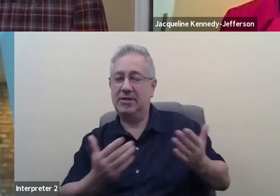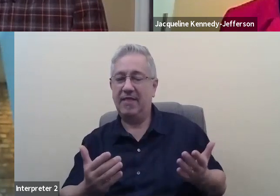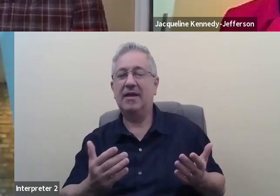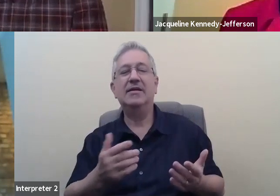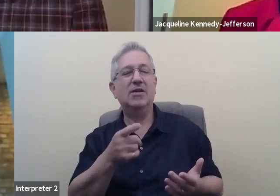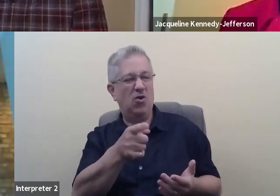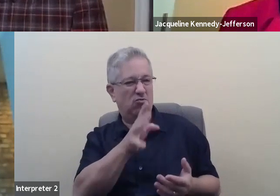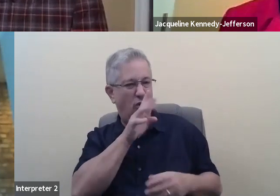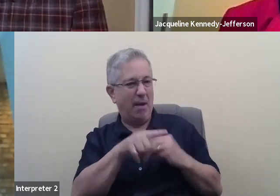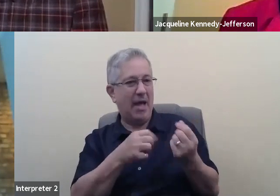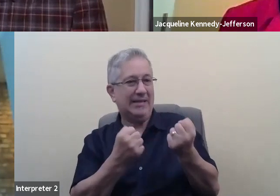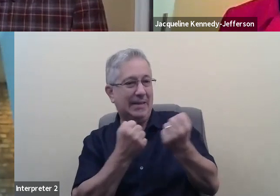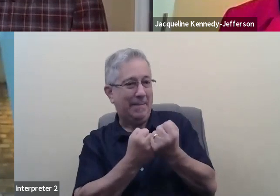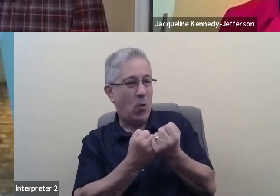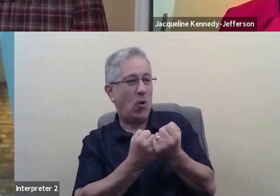supporting folks and,